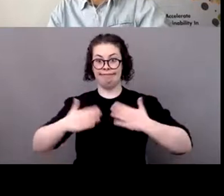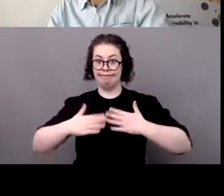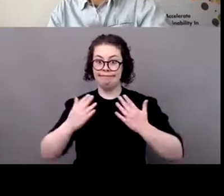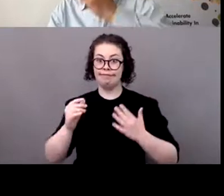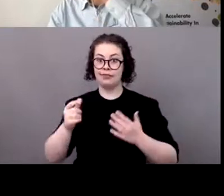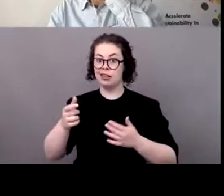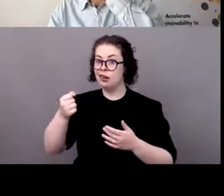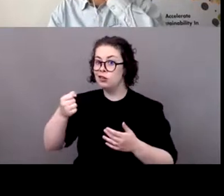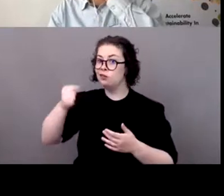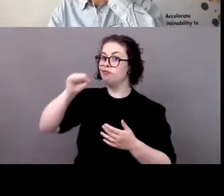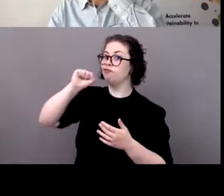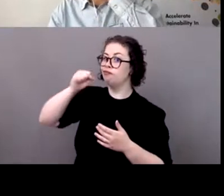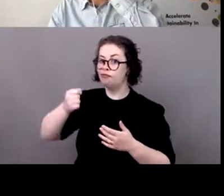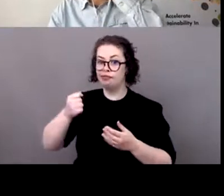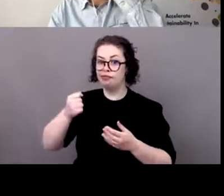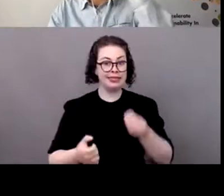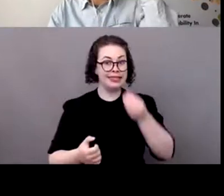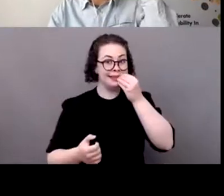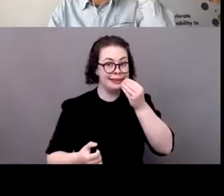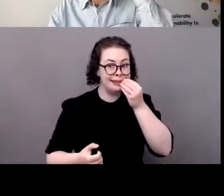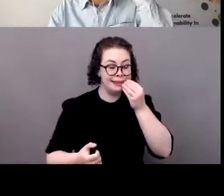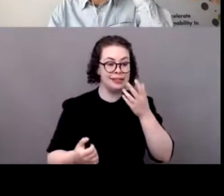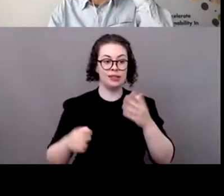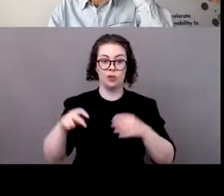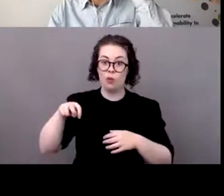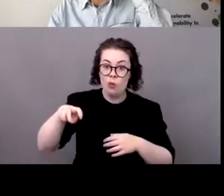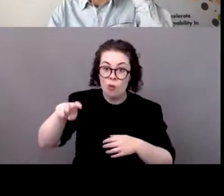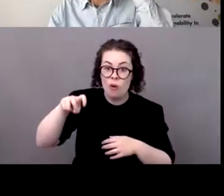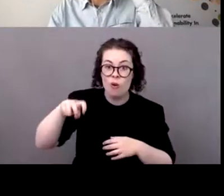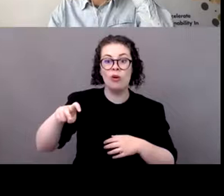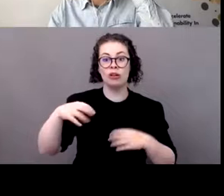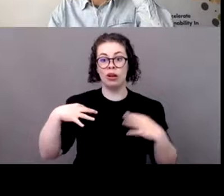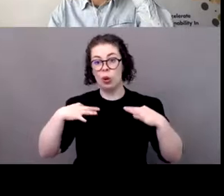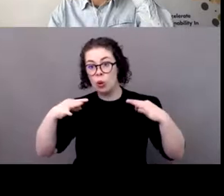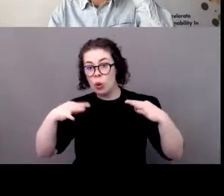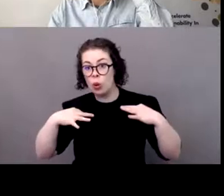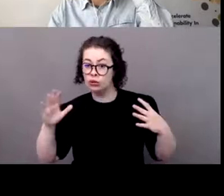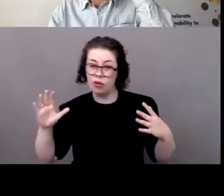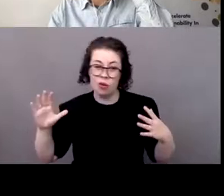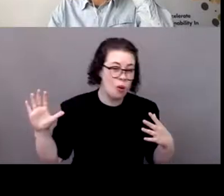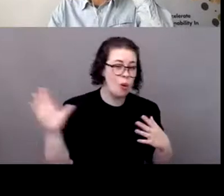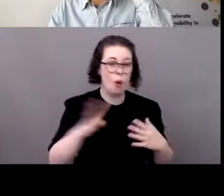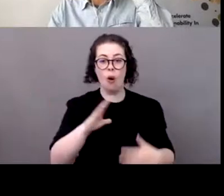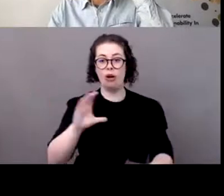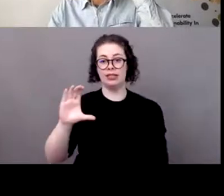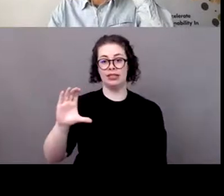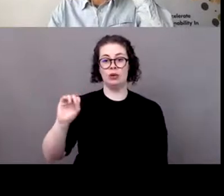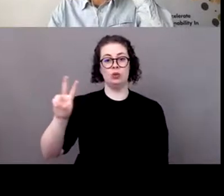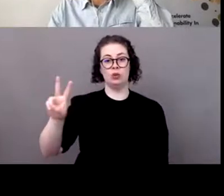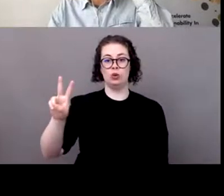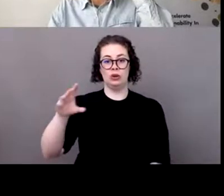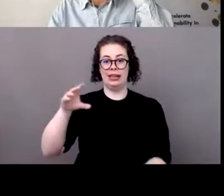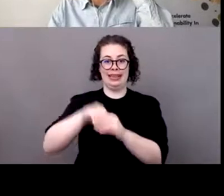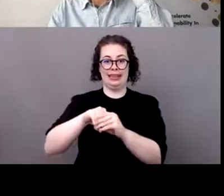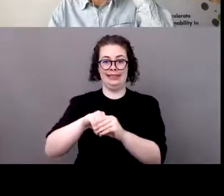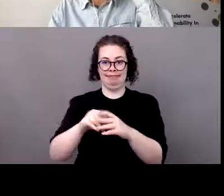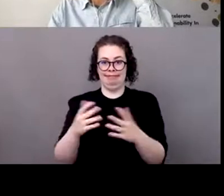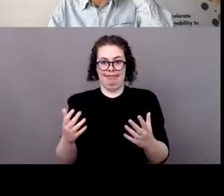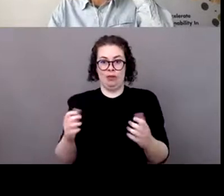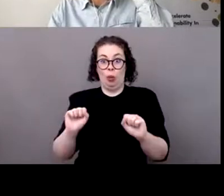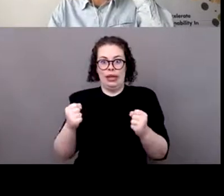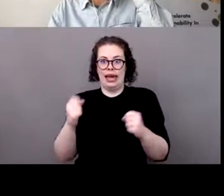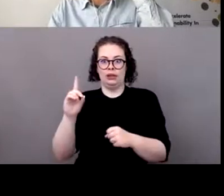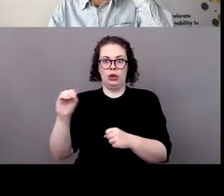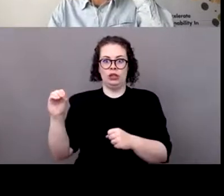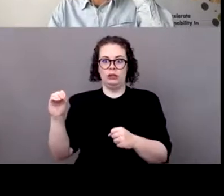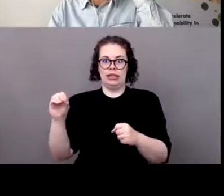And fully decarbonizing sectors like sports relies on additional decarbonization of sectors where there